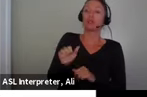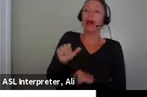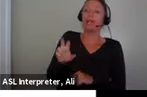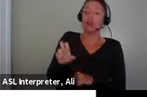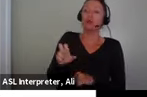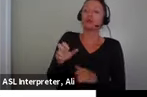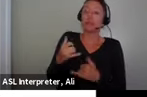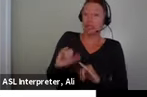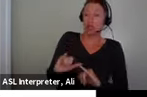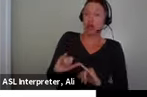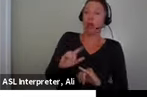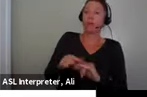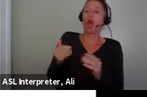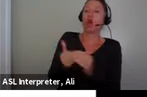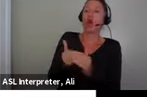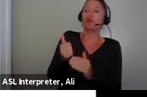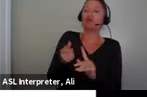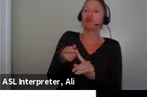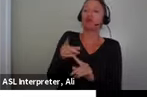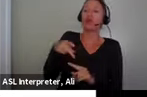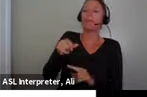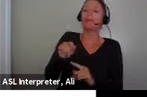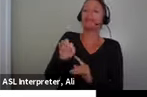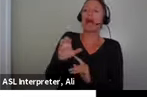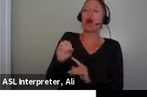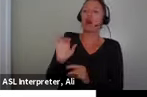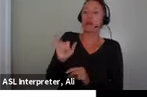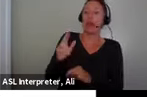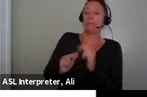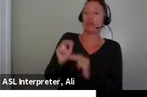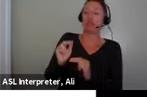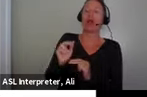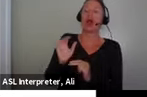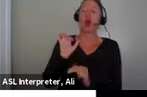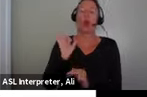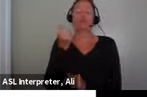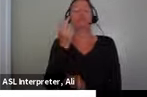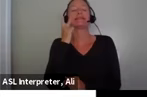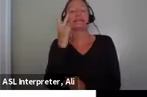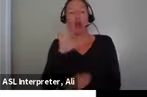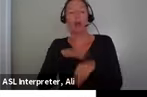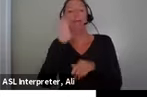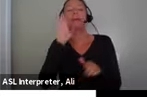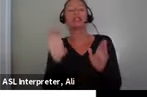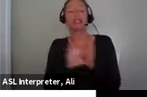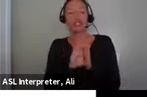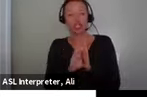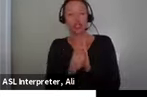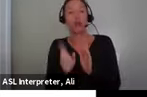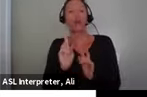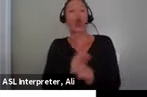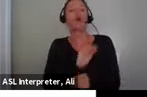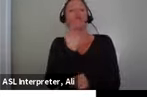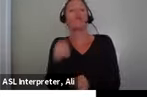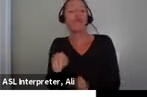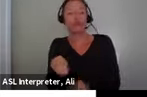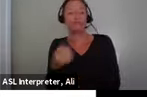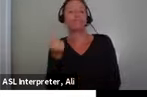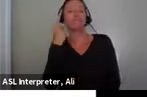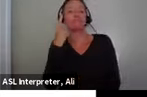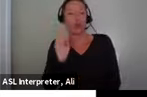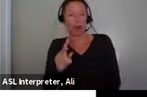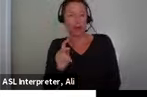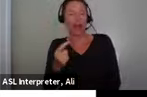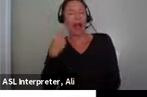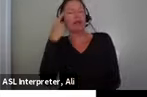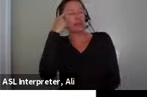to the Patelco building. Okay, I see the relocated bus stop. That's where you're going to put it. Okay. Right. I think that's